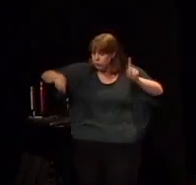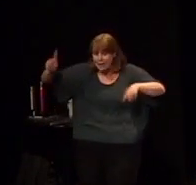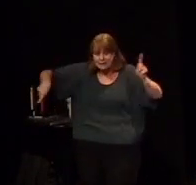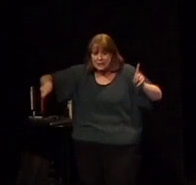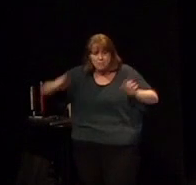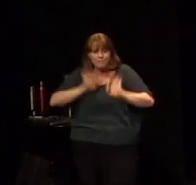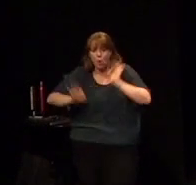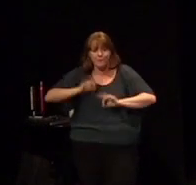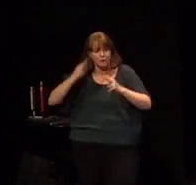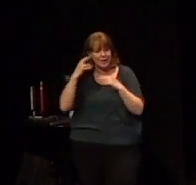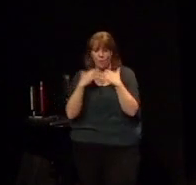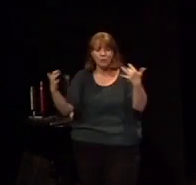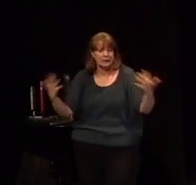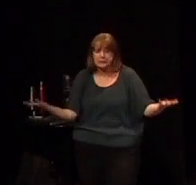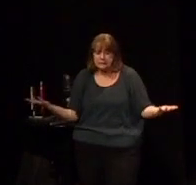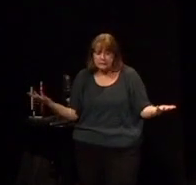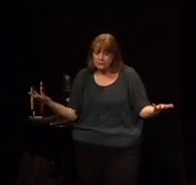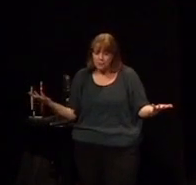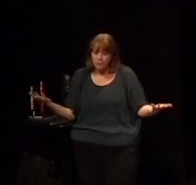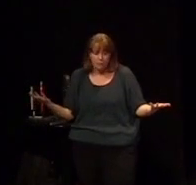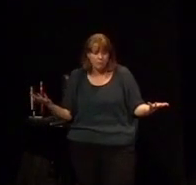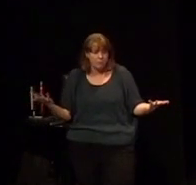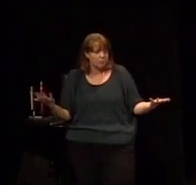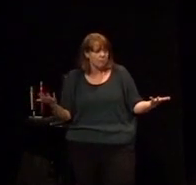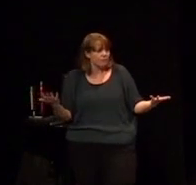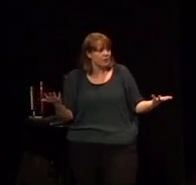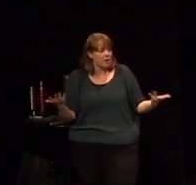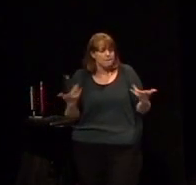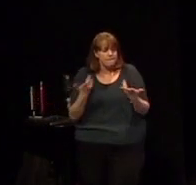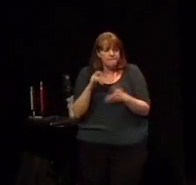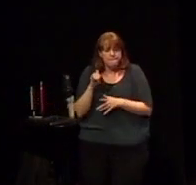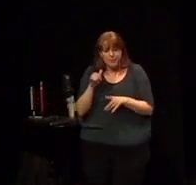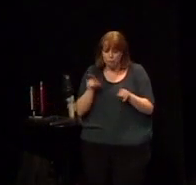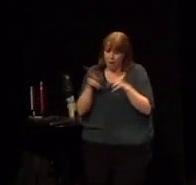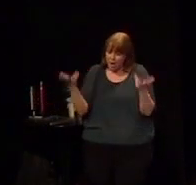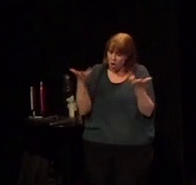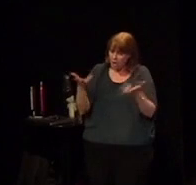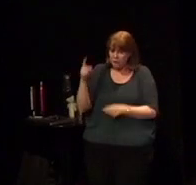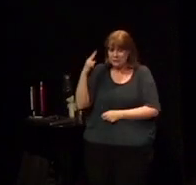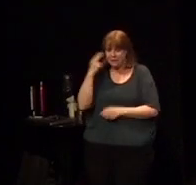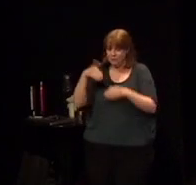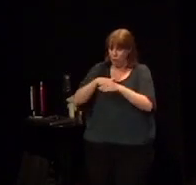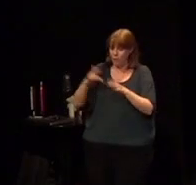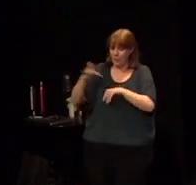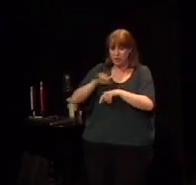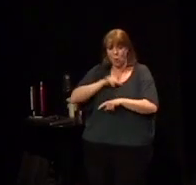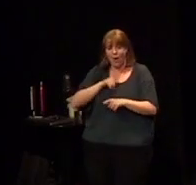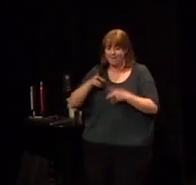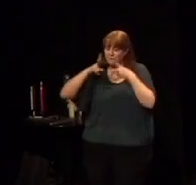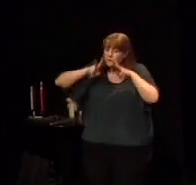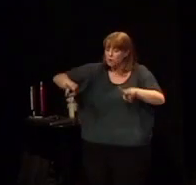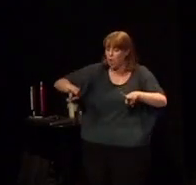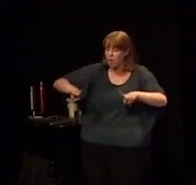to a deaf audience, and maybe with them getting in to theatre because it's more visual, more like their